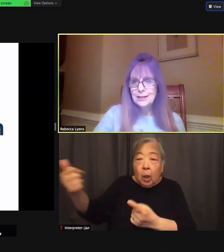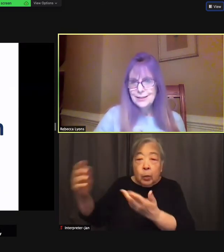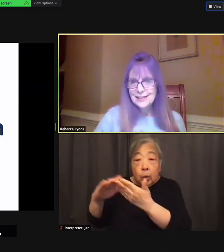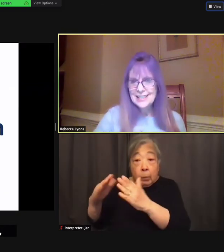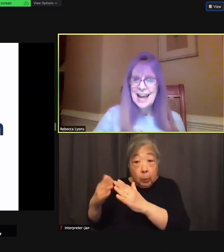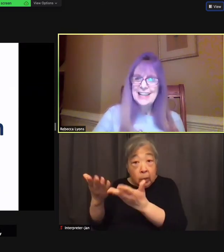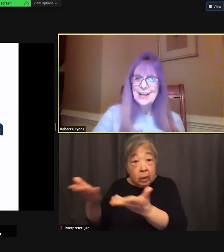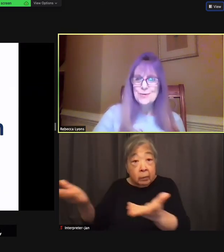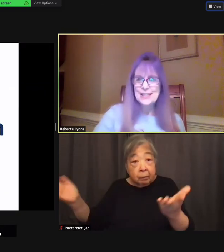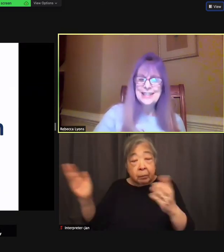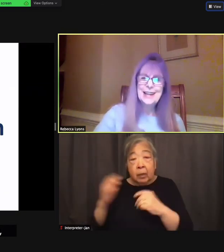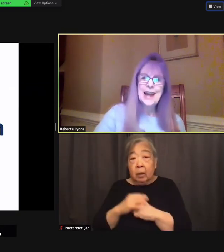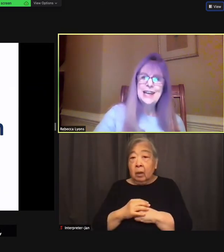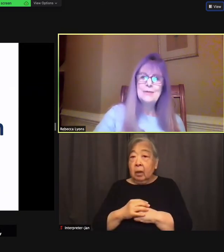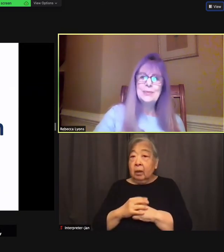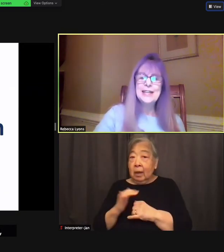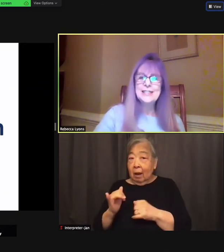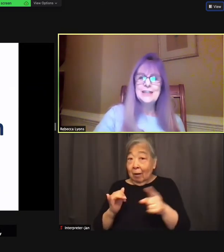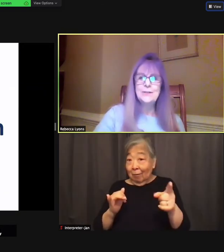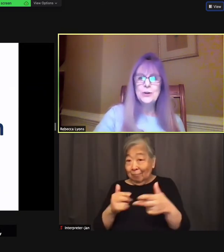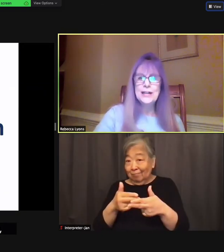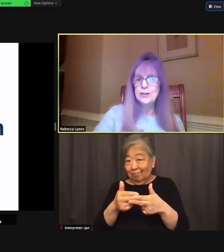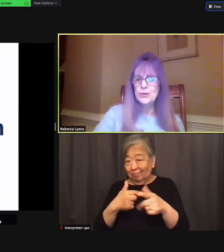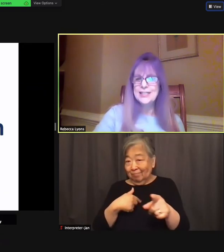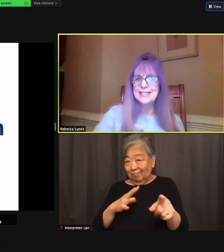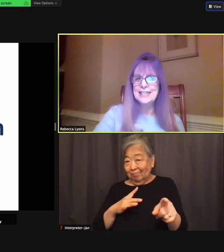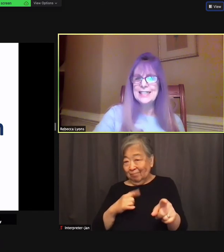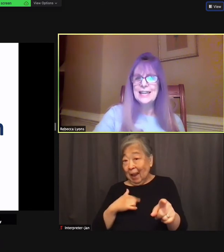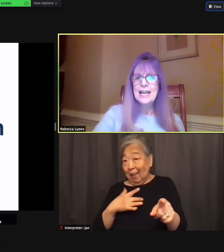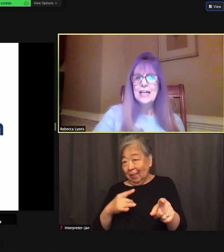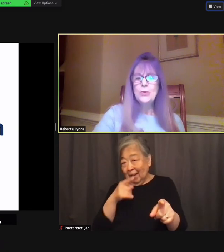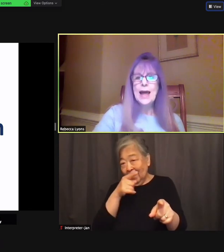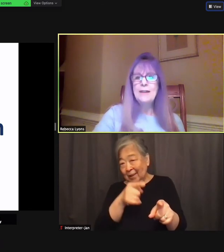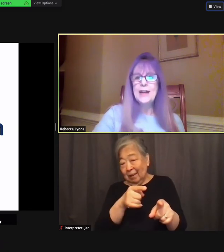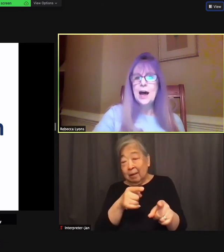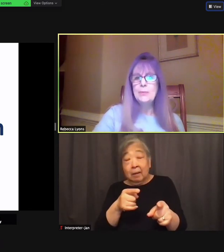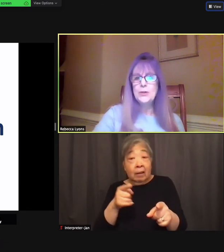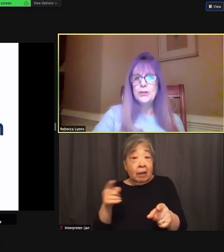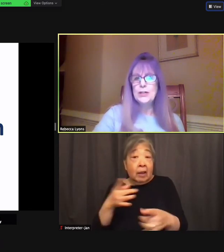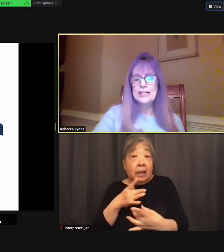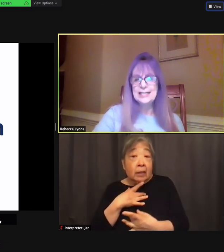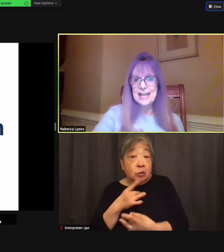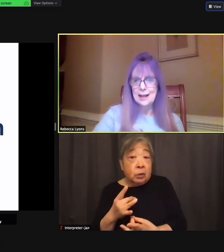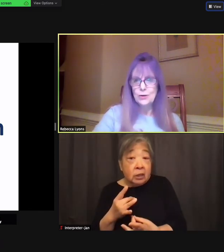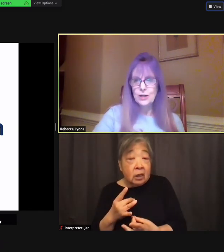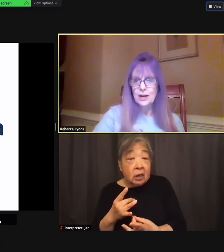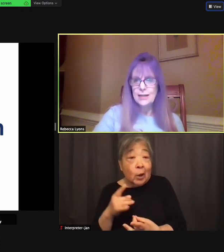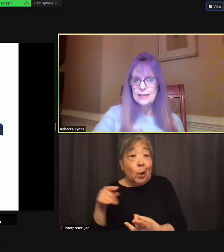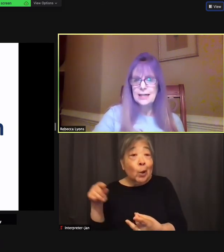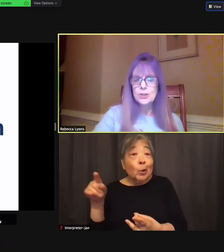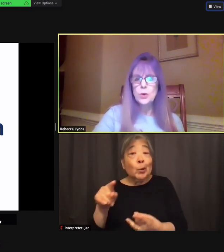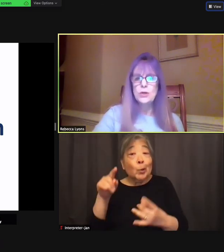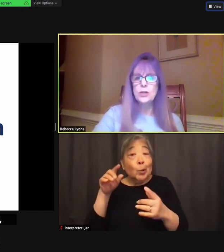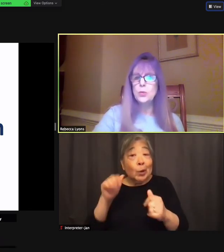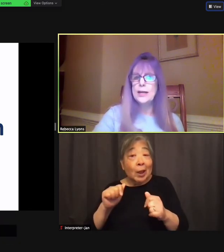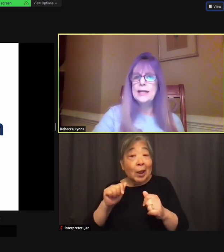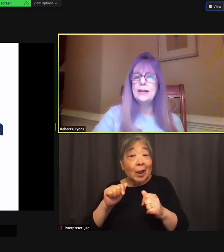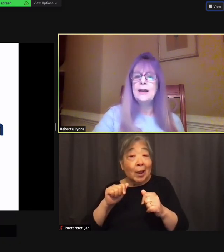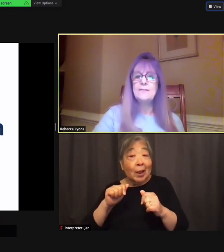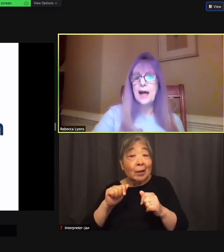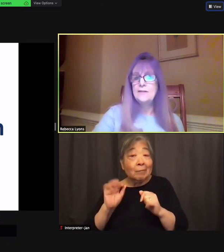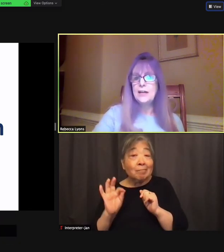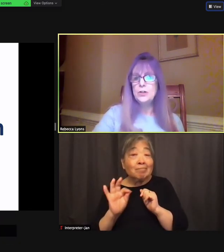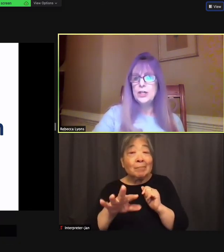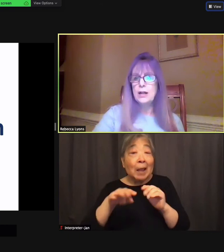Now, this is a slide I really like because if you're interested, you have the opportunity to enter a contest where you could